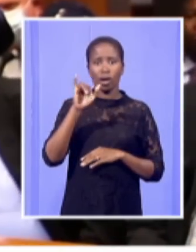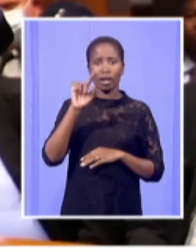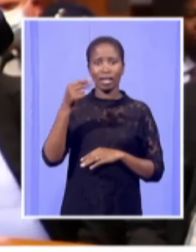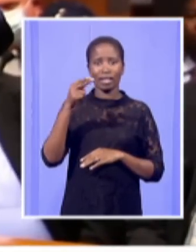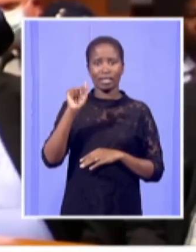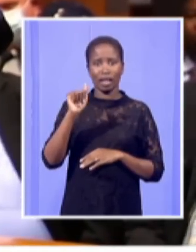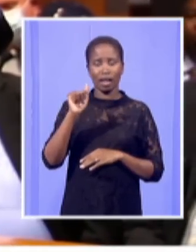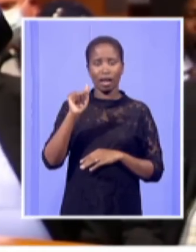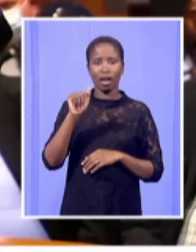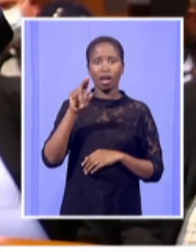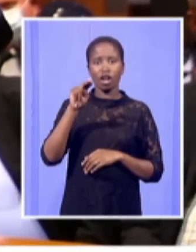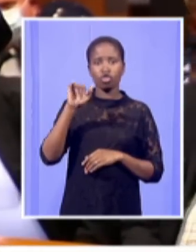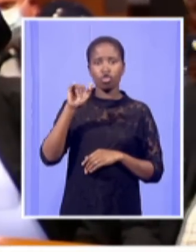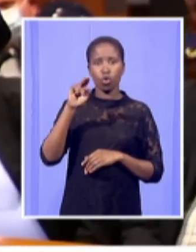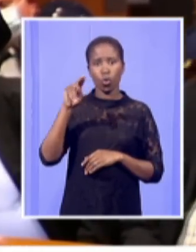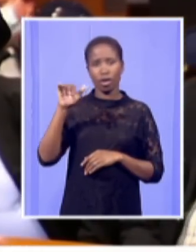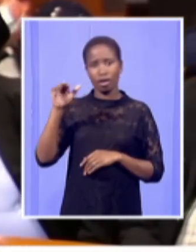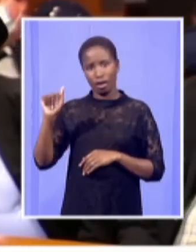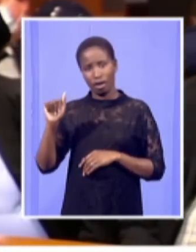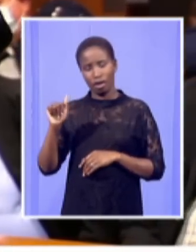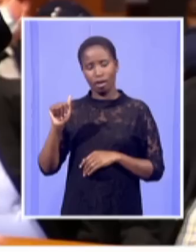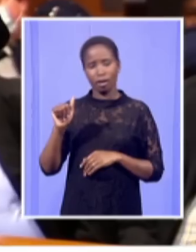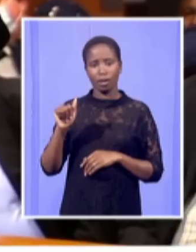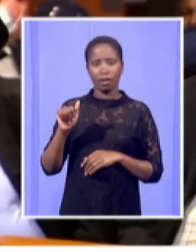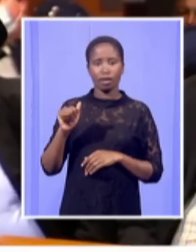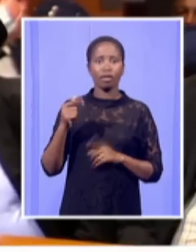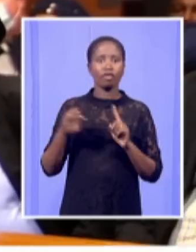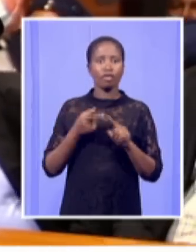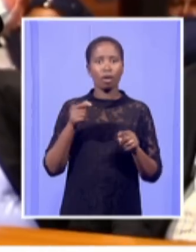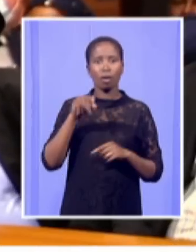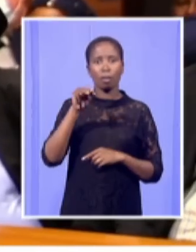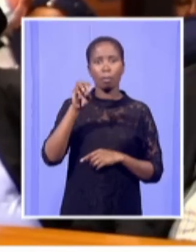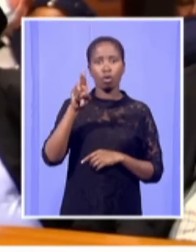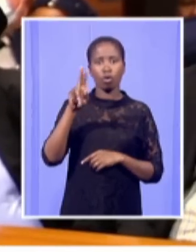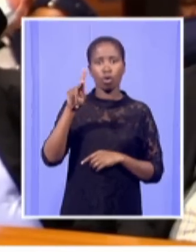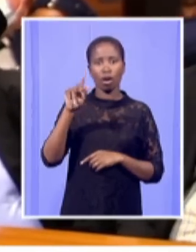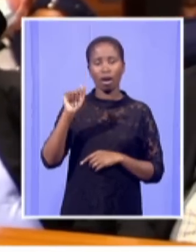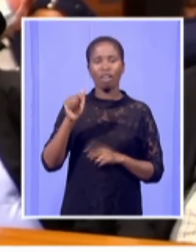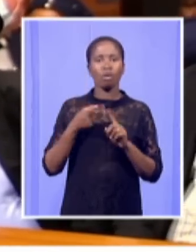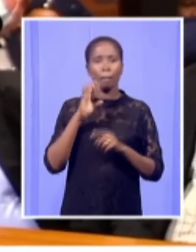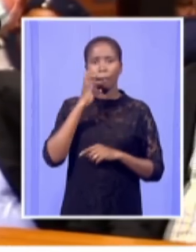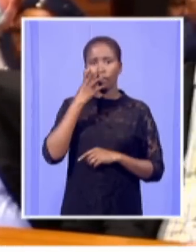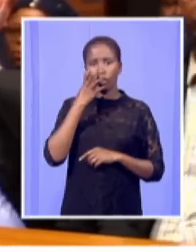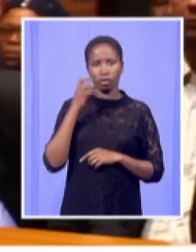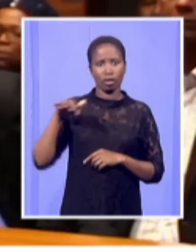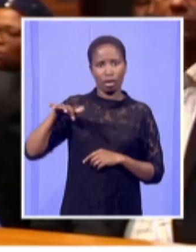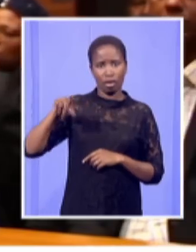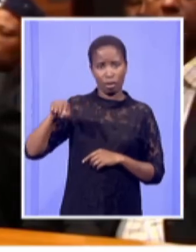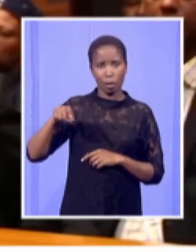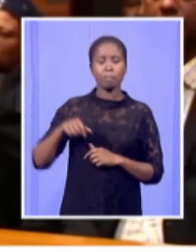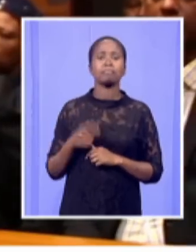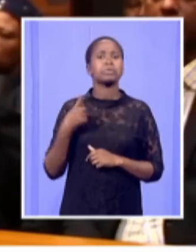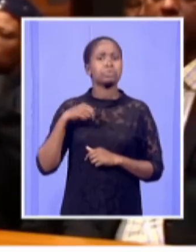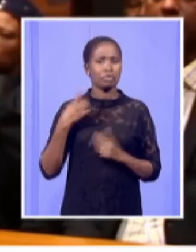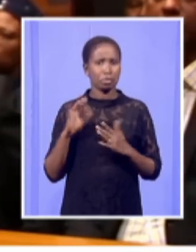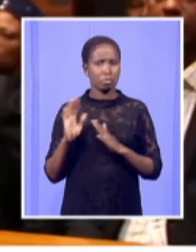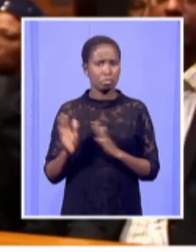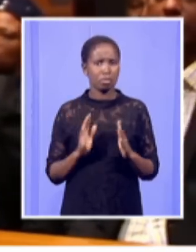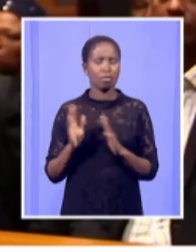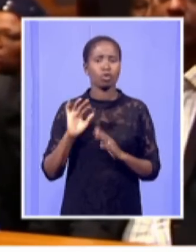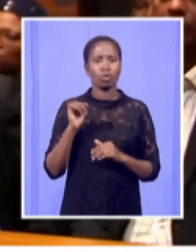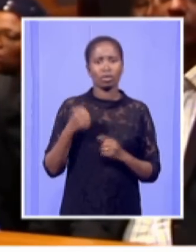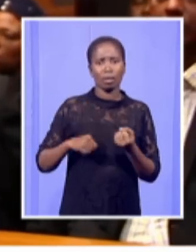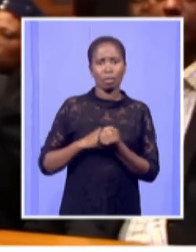Mbalenhle Mthethwa, on instruction of Morocco attorneys Bloemfontein. We have similarly prepared in support of the application